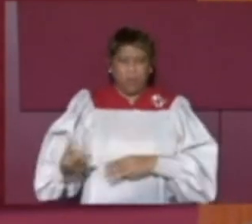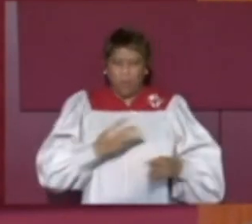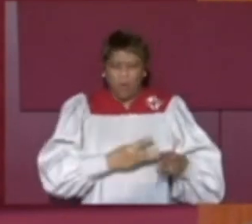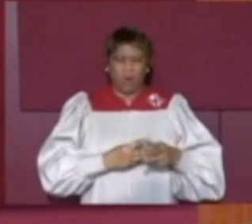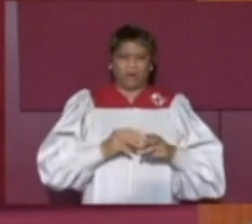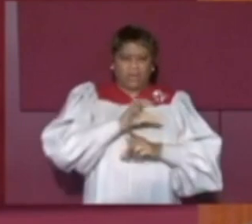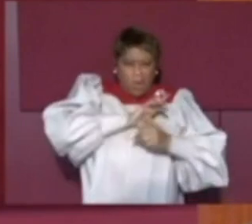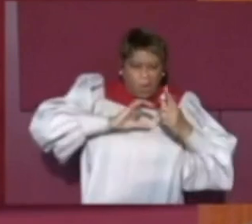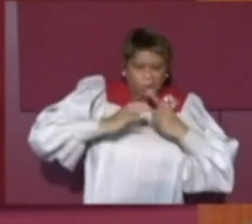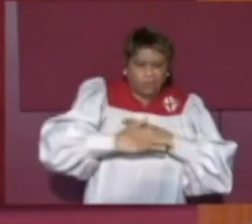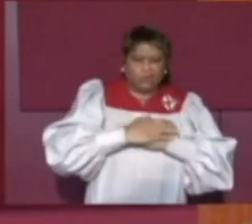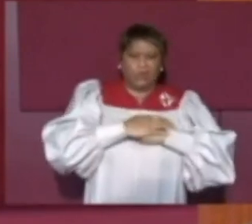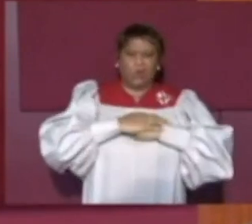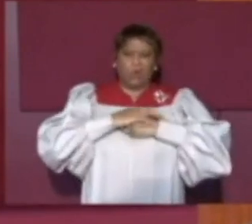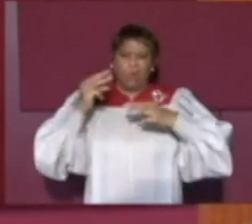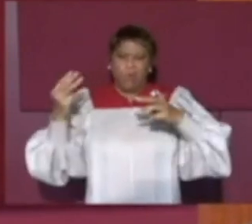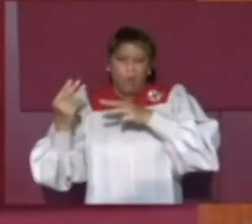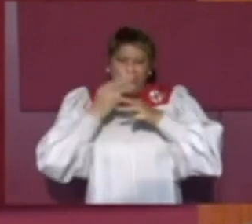down.